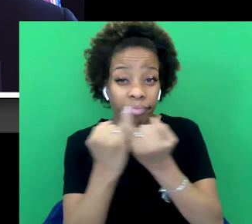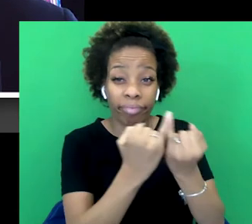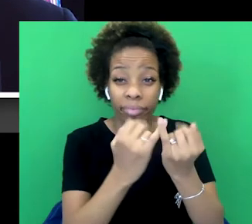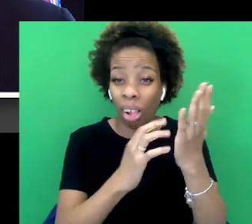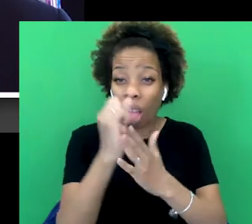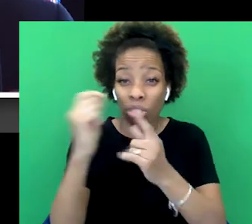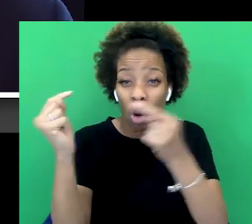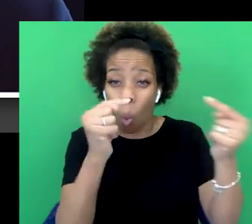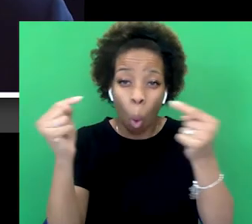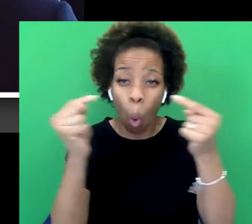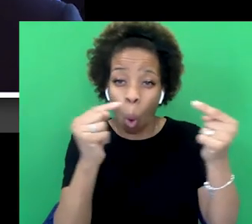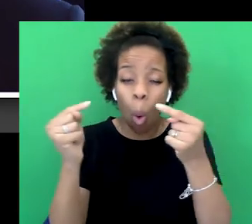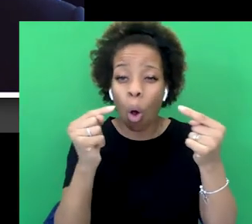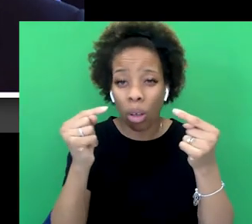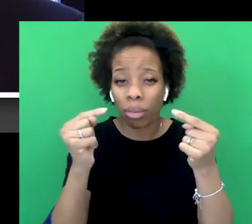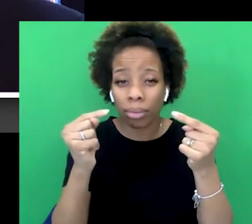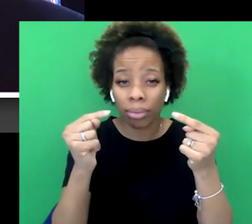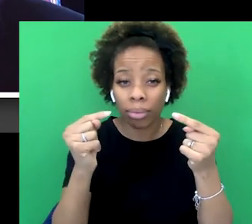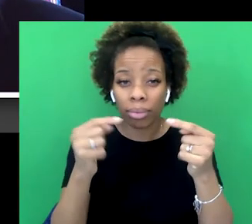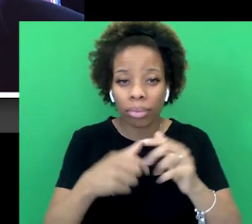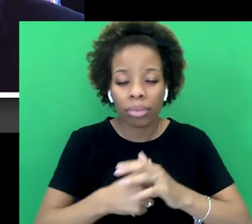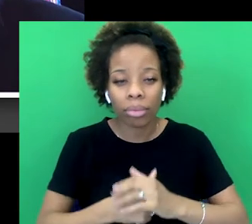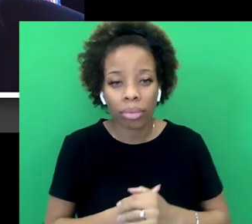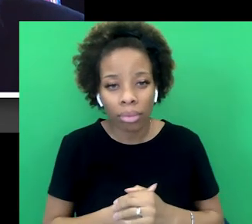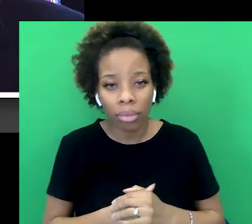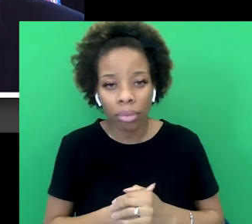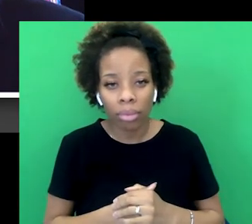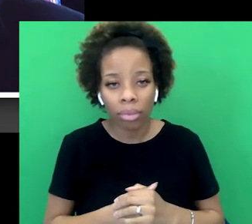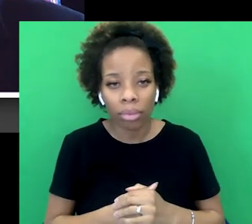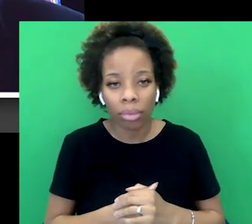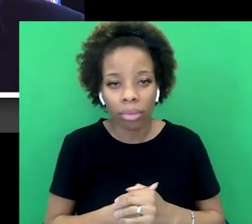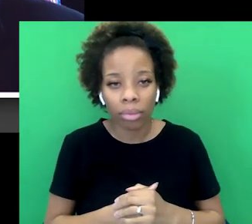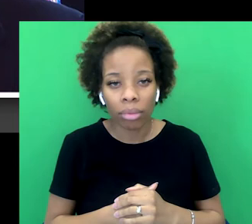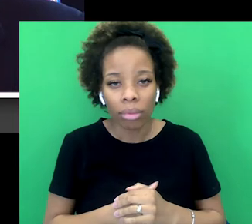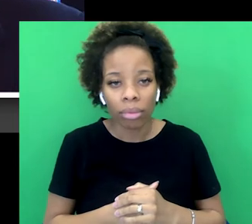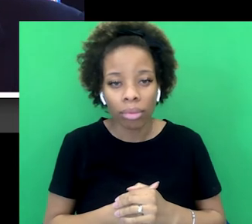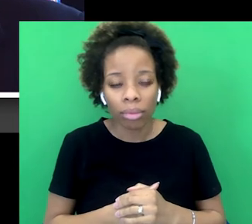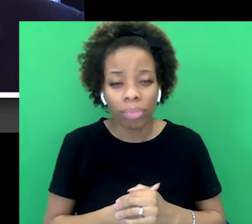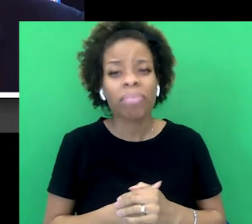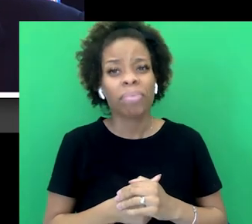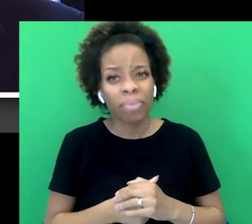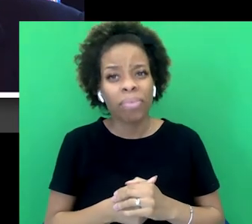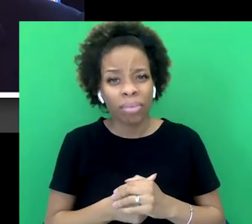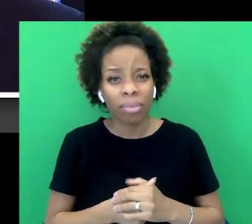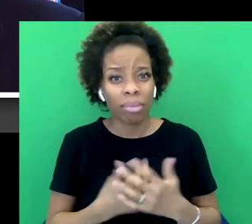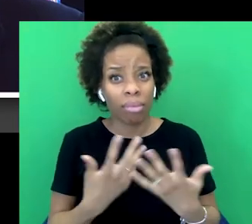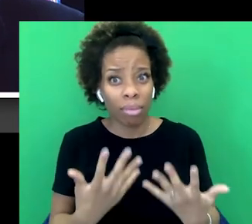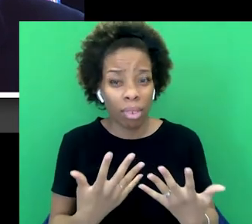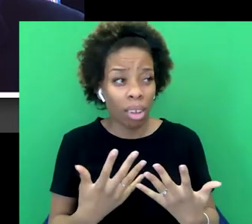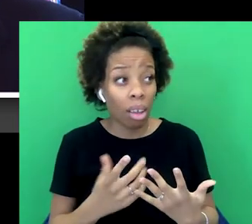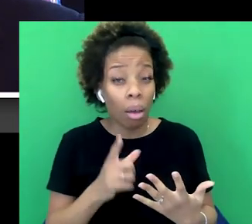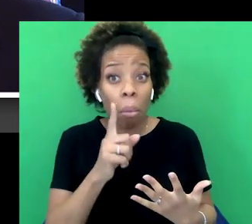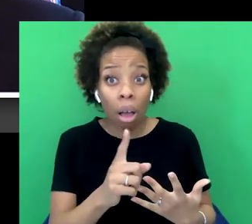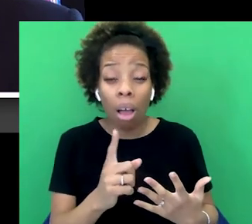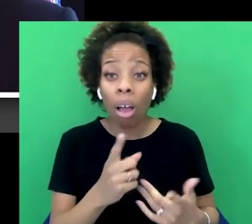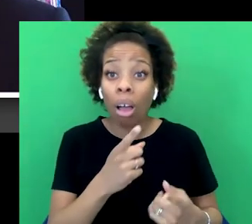But it also ends up in a place and this is this is the kind of the next but I want to take this, which is that it's it's bad for everyone when there is this fixation on the past.